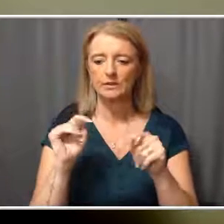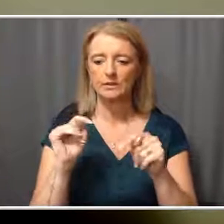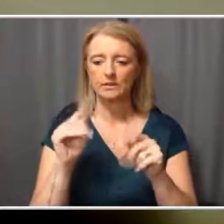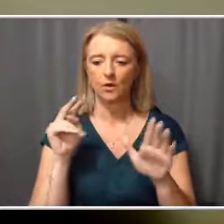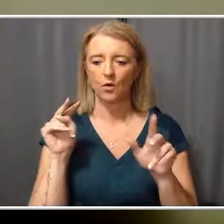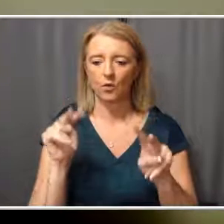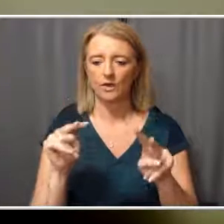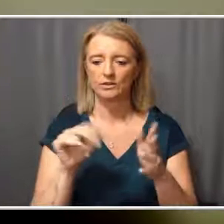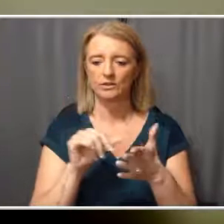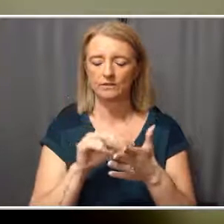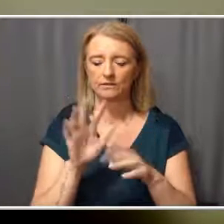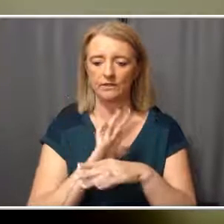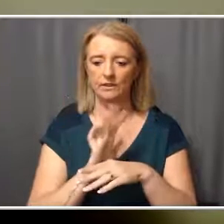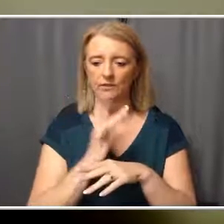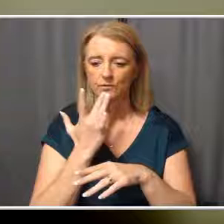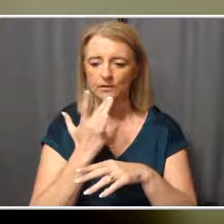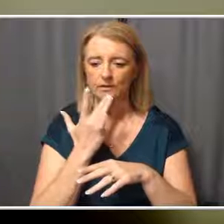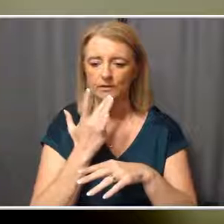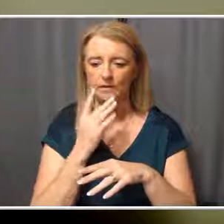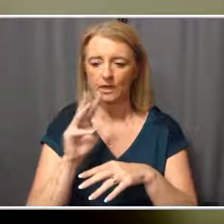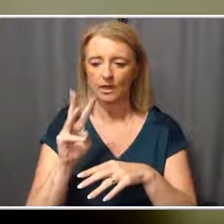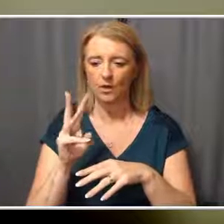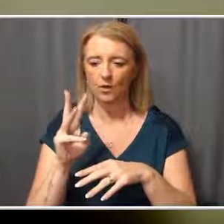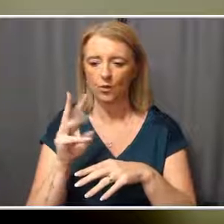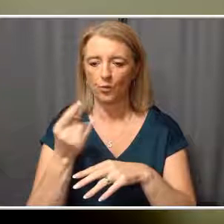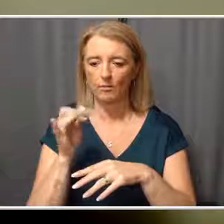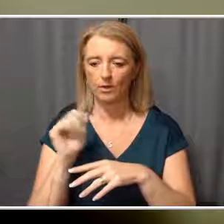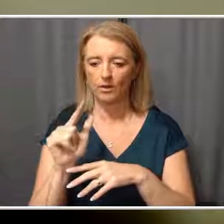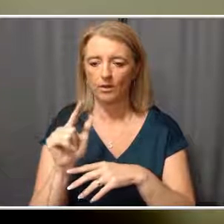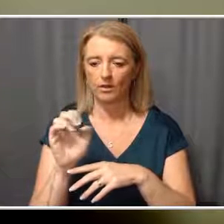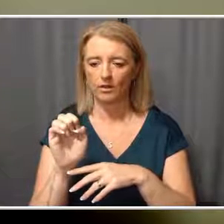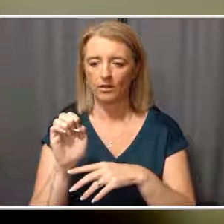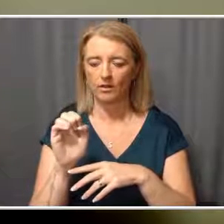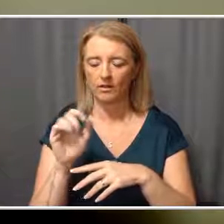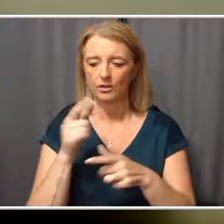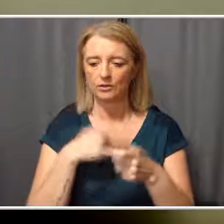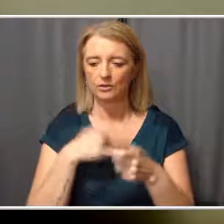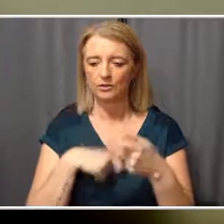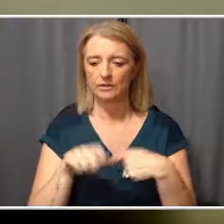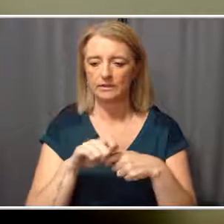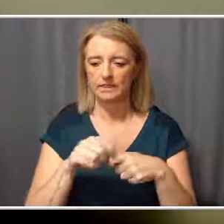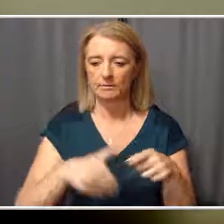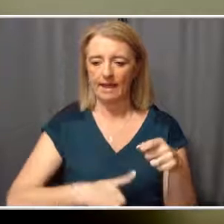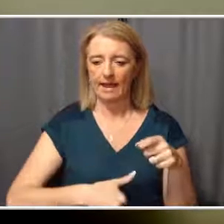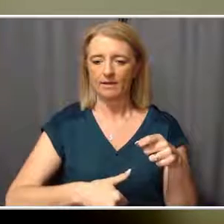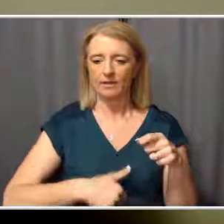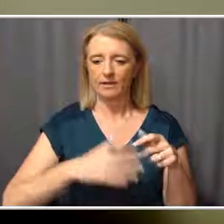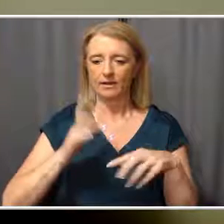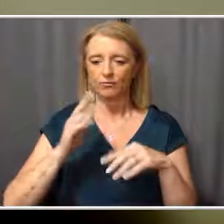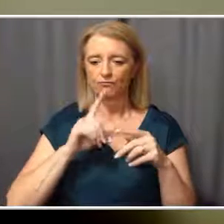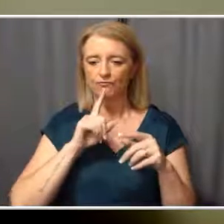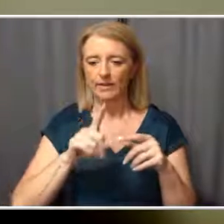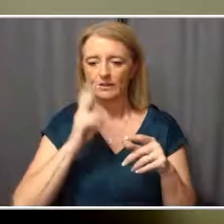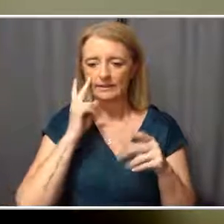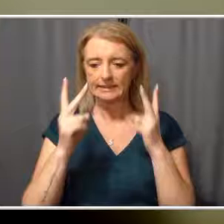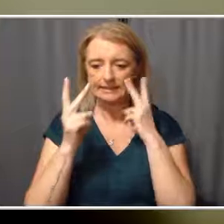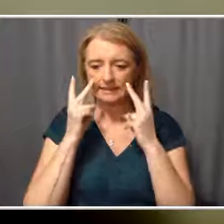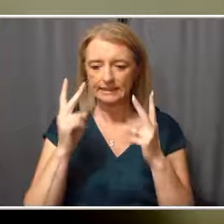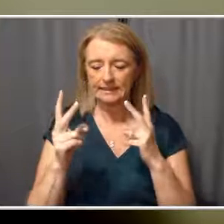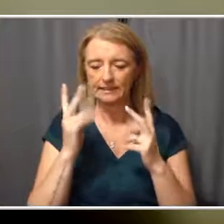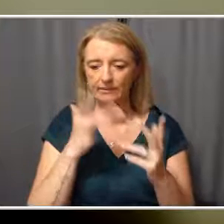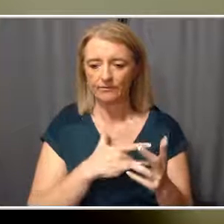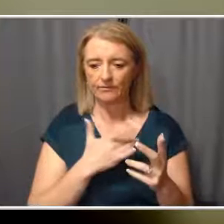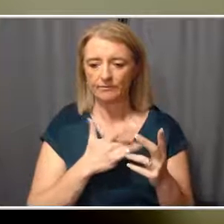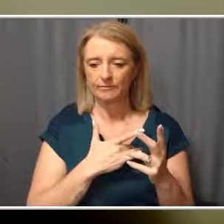very much appreciate that. But I always thought you, as an intelligent guy, you really would rather have a Whipple or a transplant than this procedure. I'm surprised.